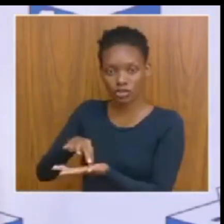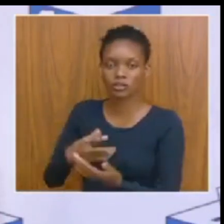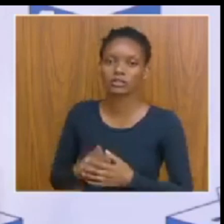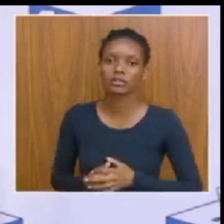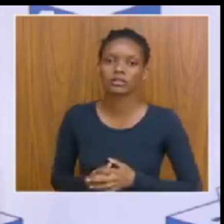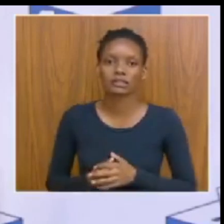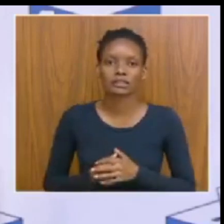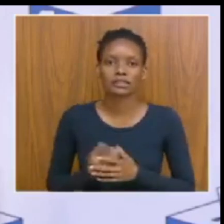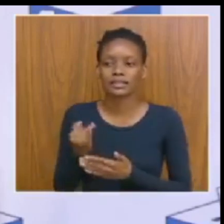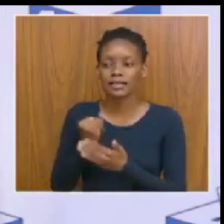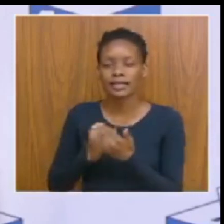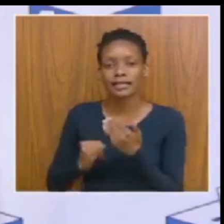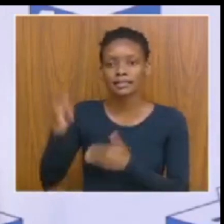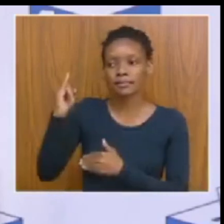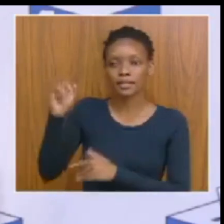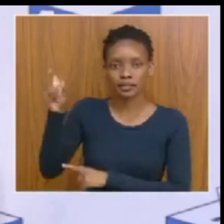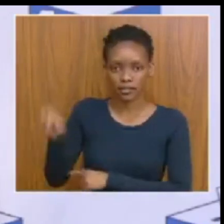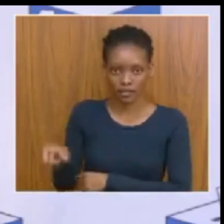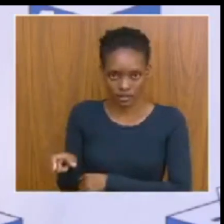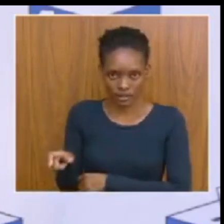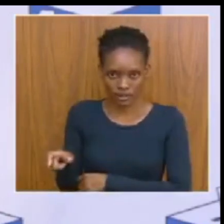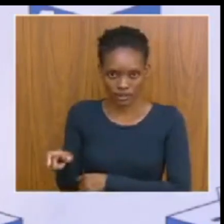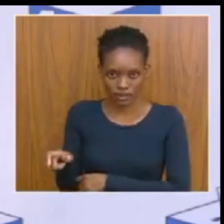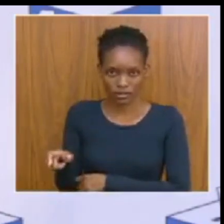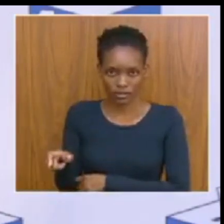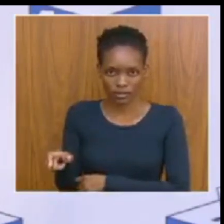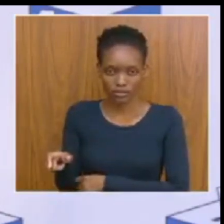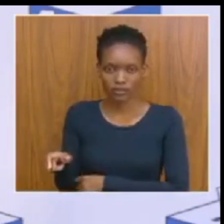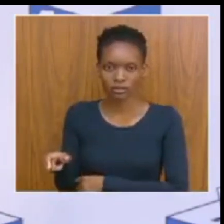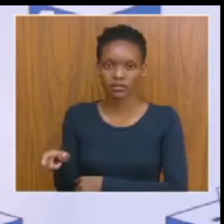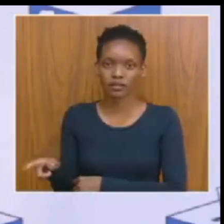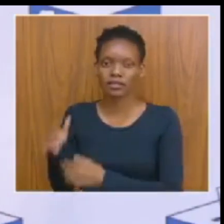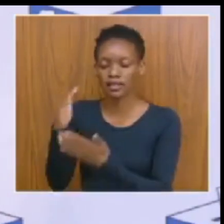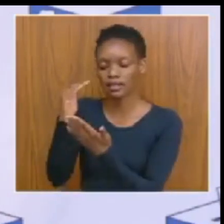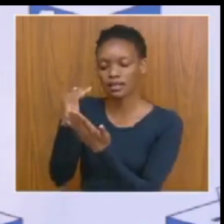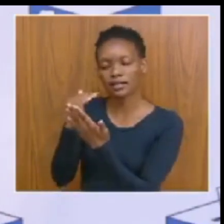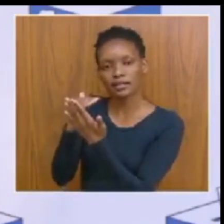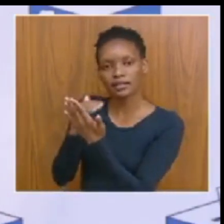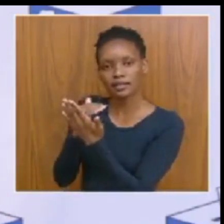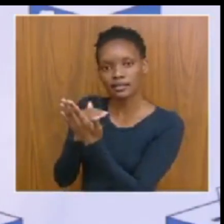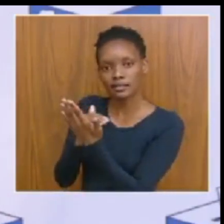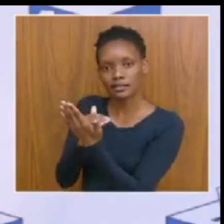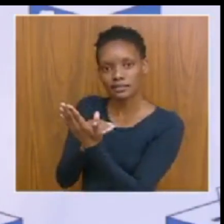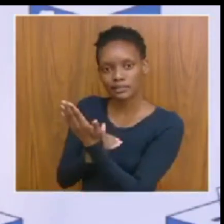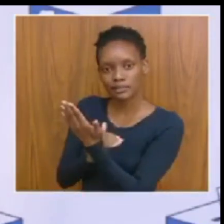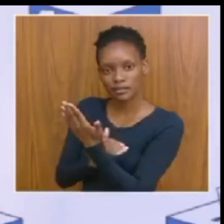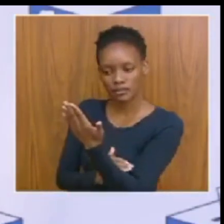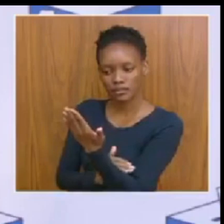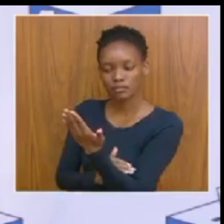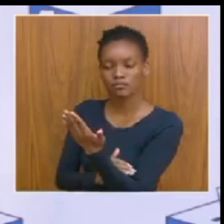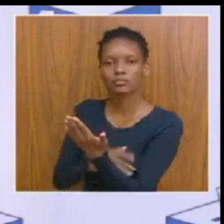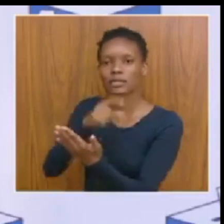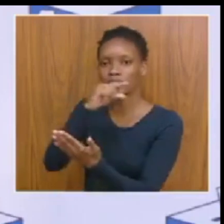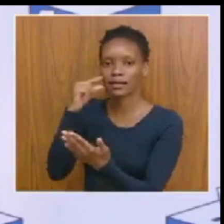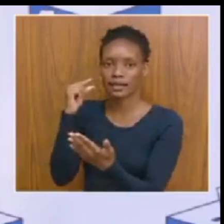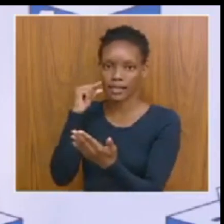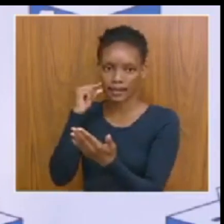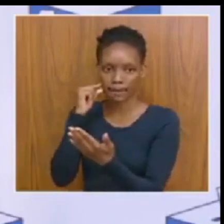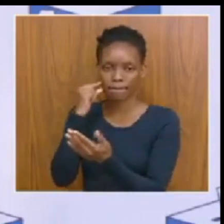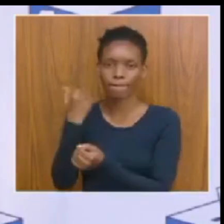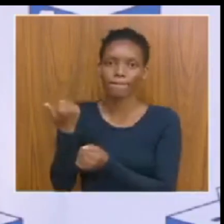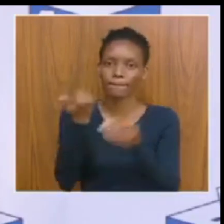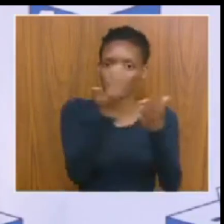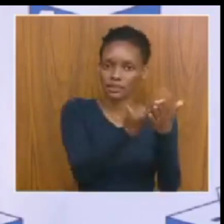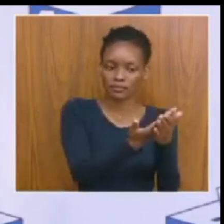an unrepresented party, over and above submitting a list of candidates and paying a deposit, ought